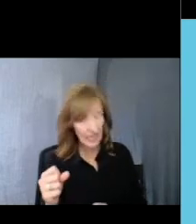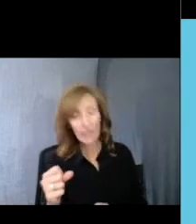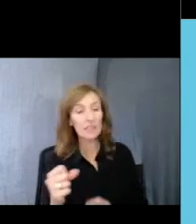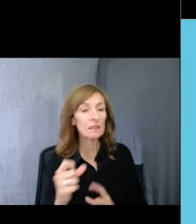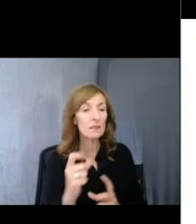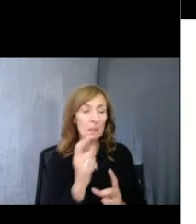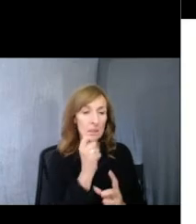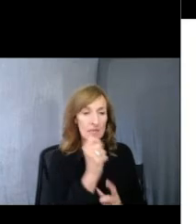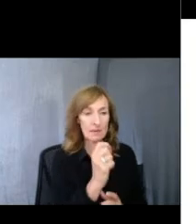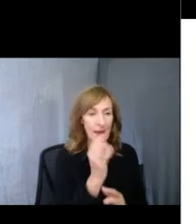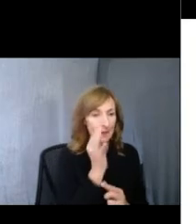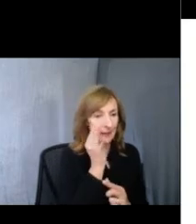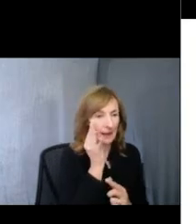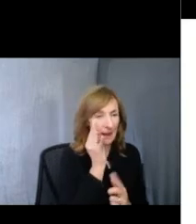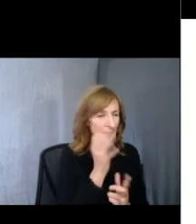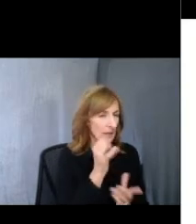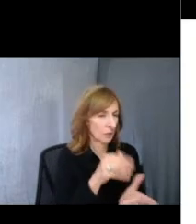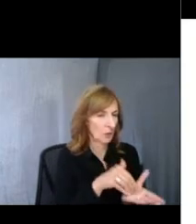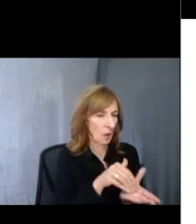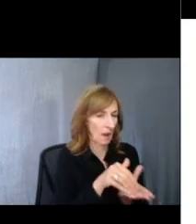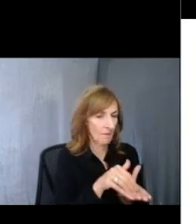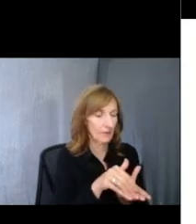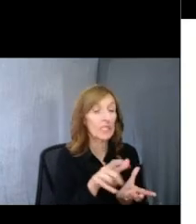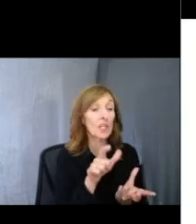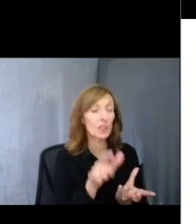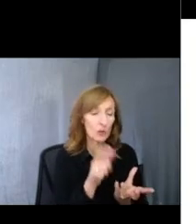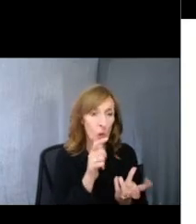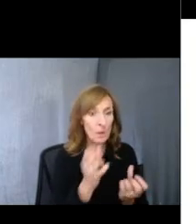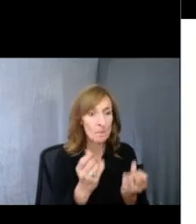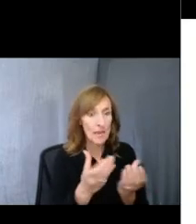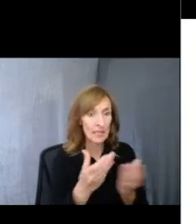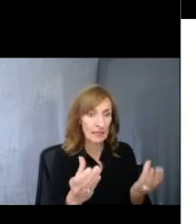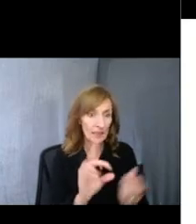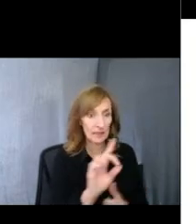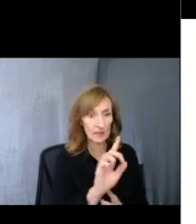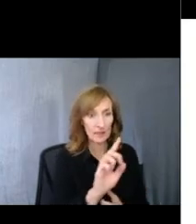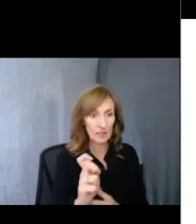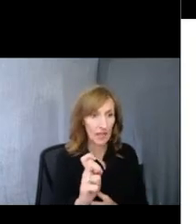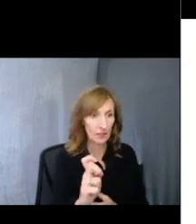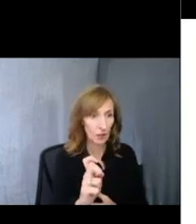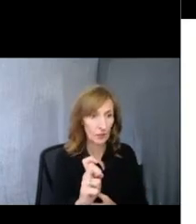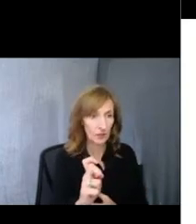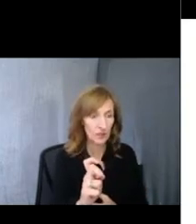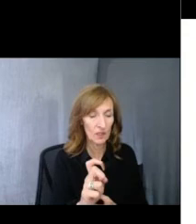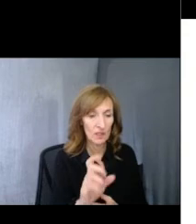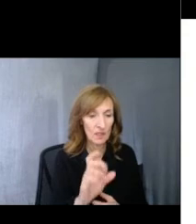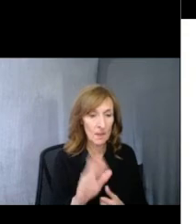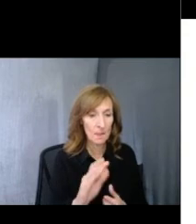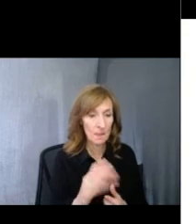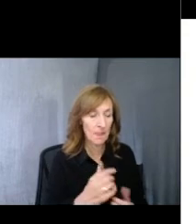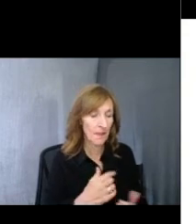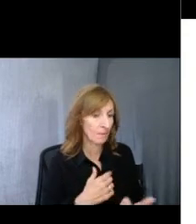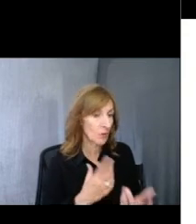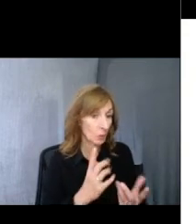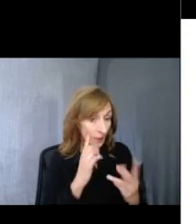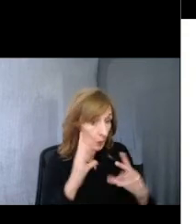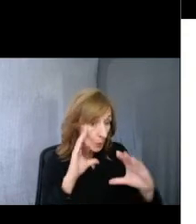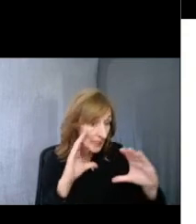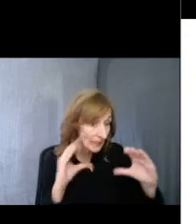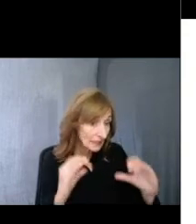do to diagnose it. Just very, very quickly, what is the composition of urine anyway? What would we expect normally?